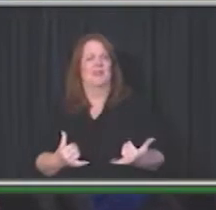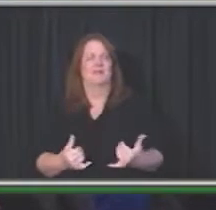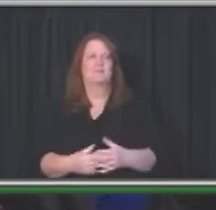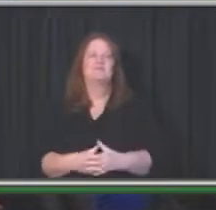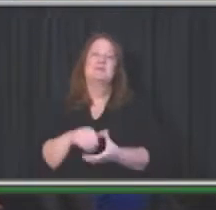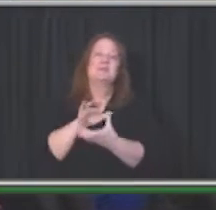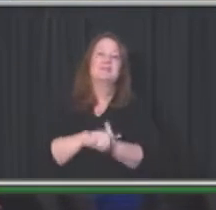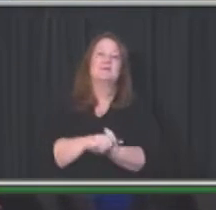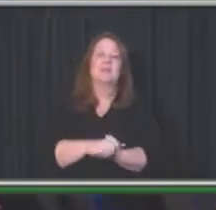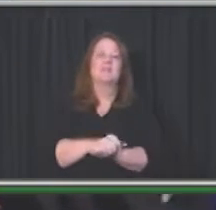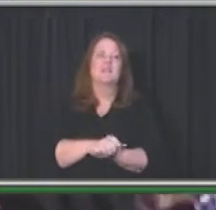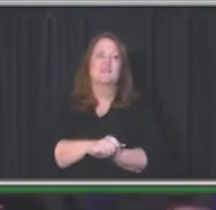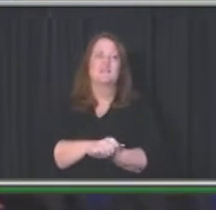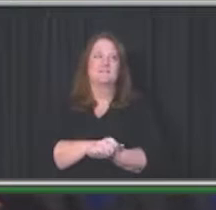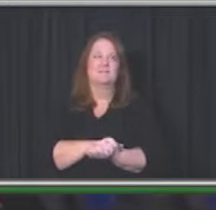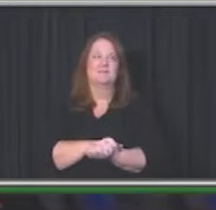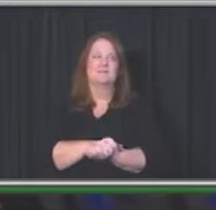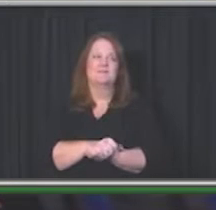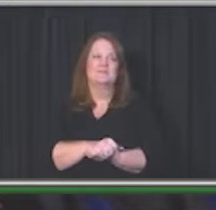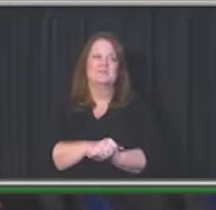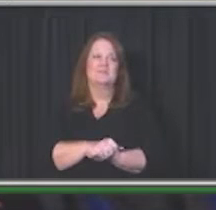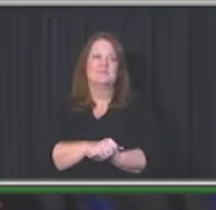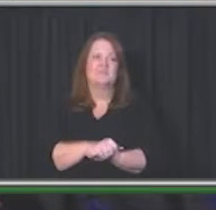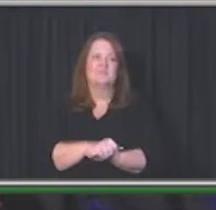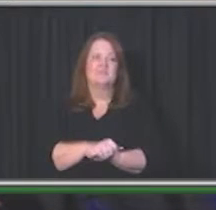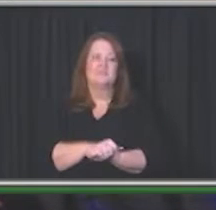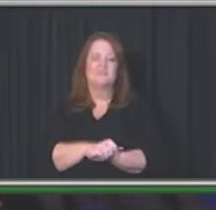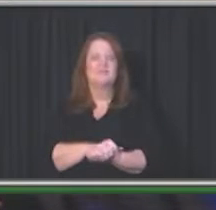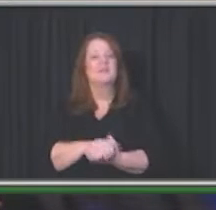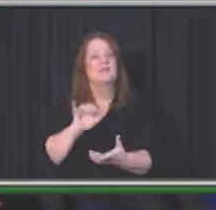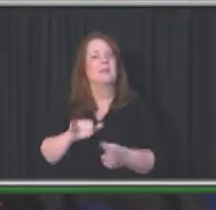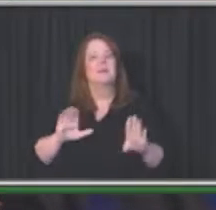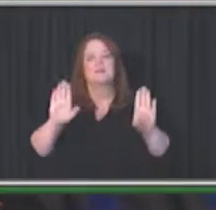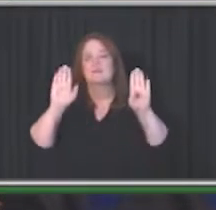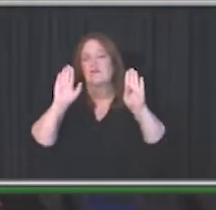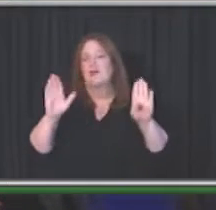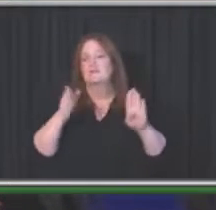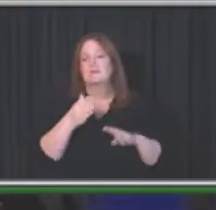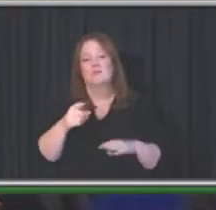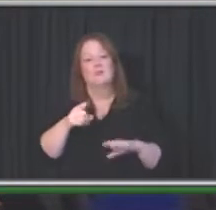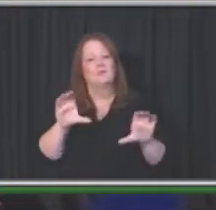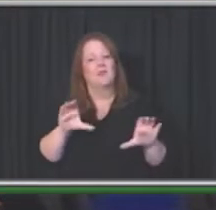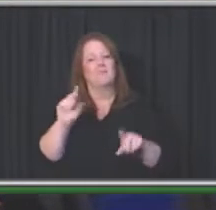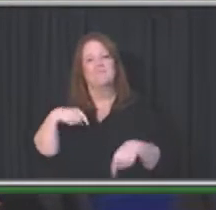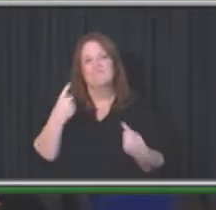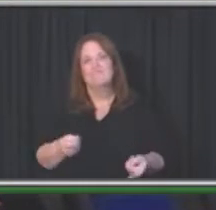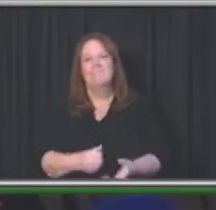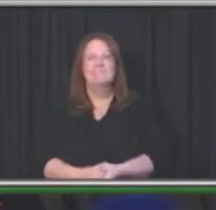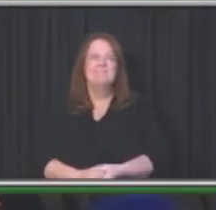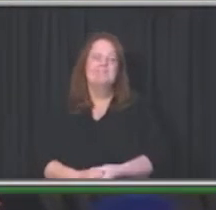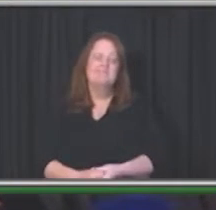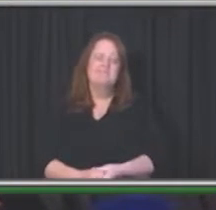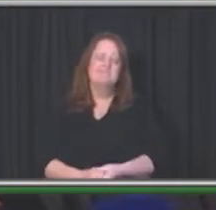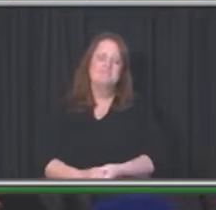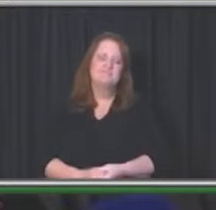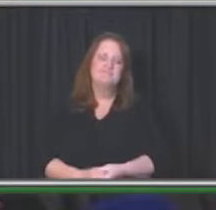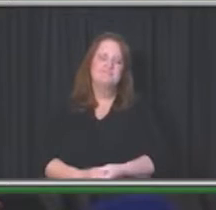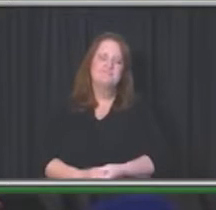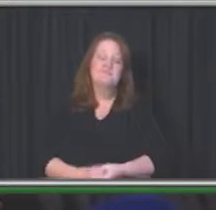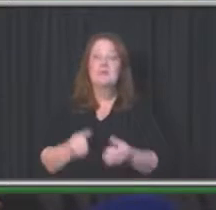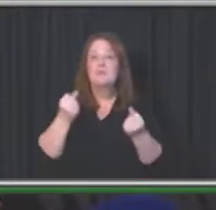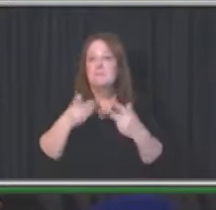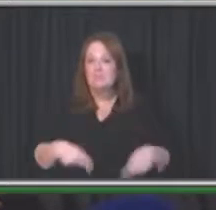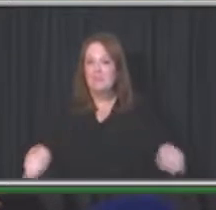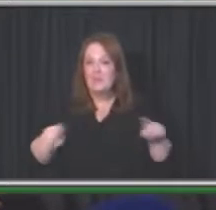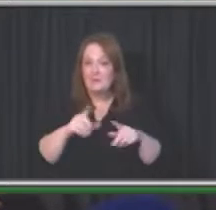So congratulations, and that is just an awesome, awesome thing that you've done. So, as many of you